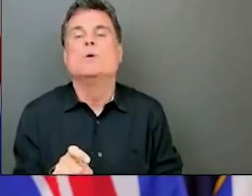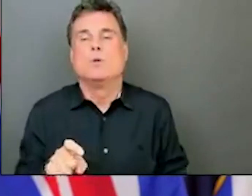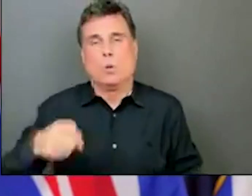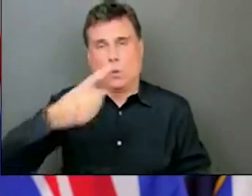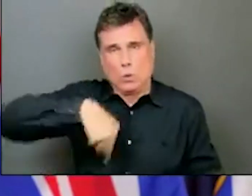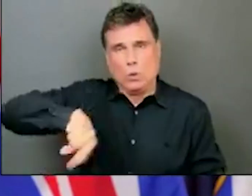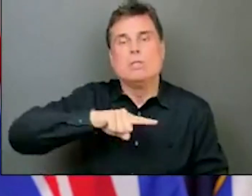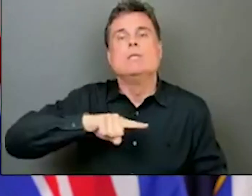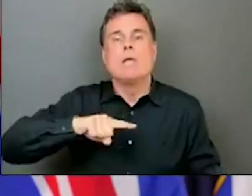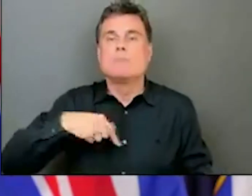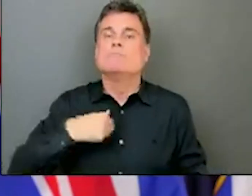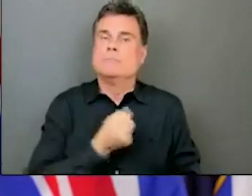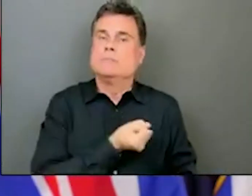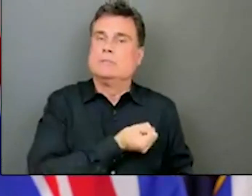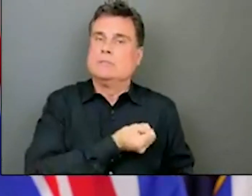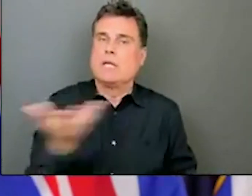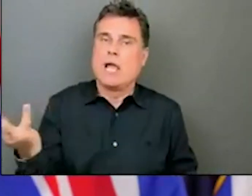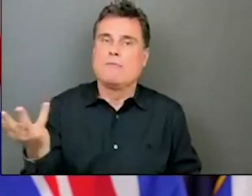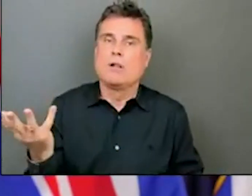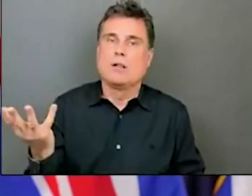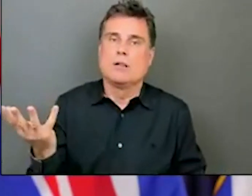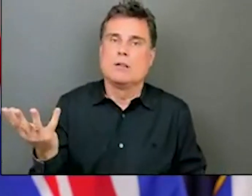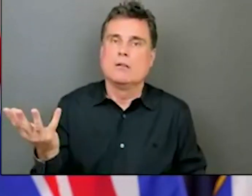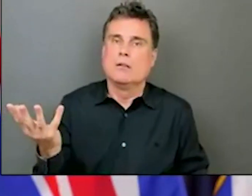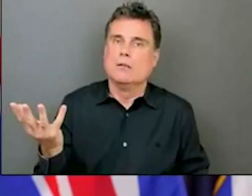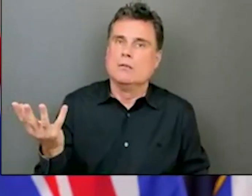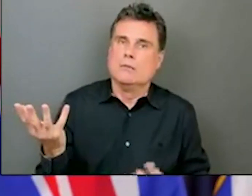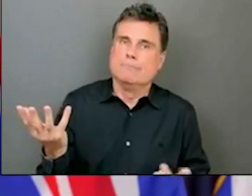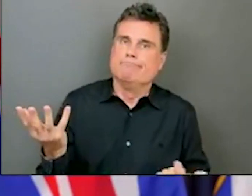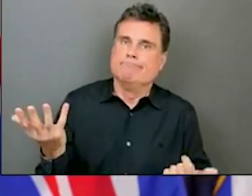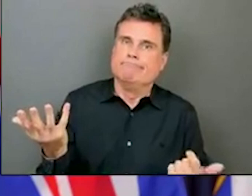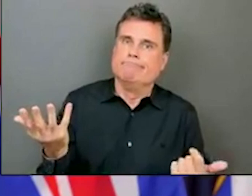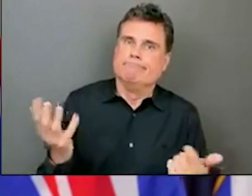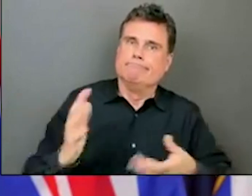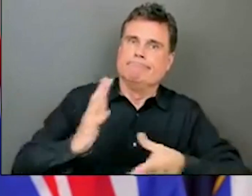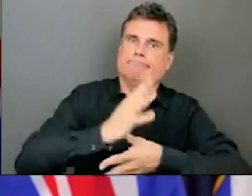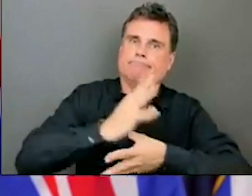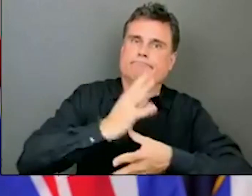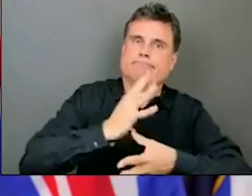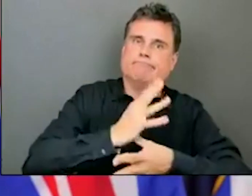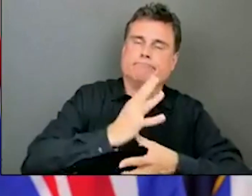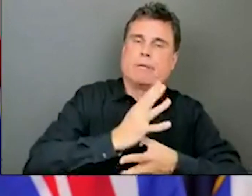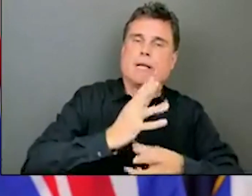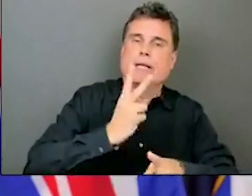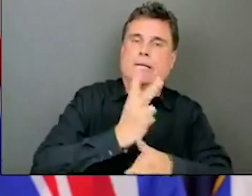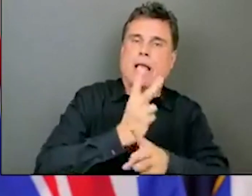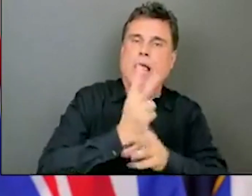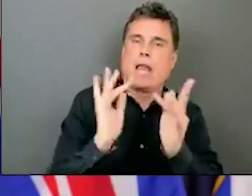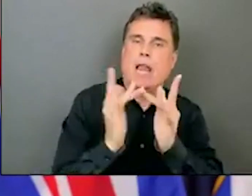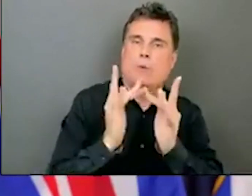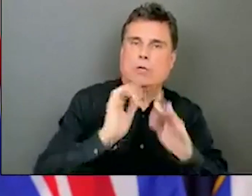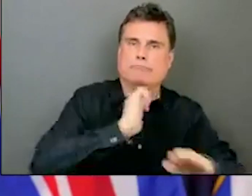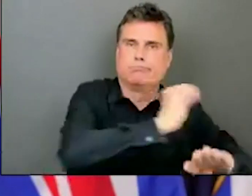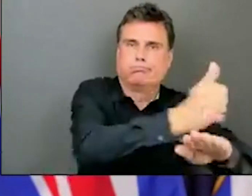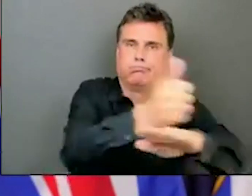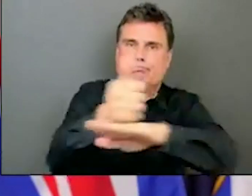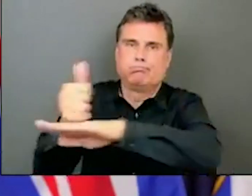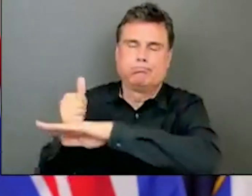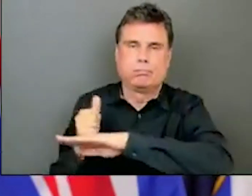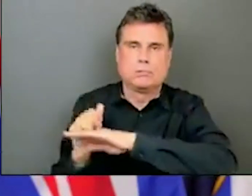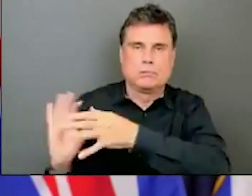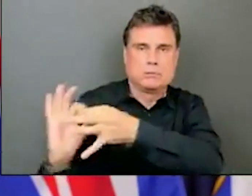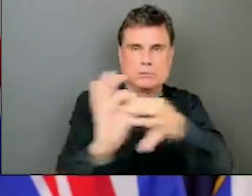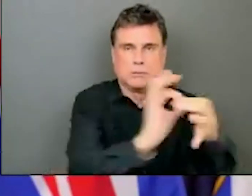primary care centers, but also dozens of primary care networks which support our existing primary care systems, not to the side of it, but our